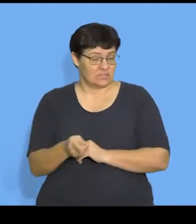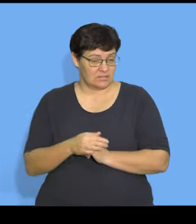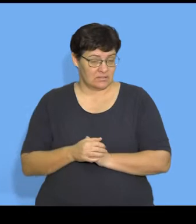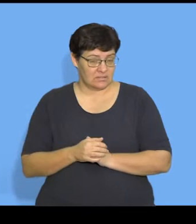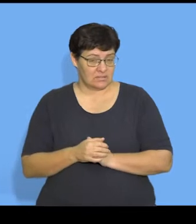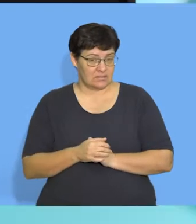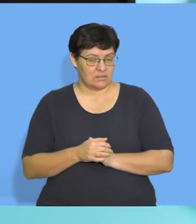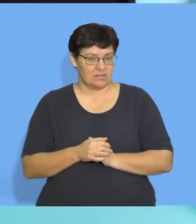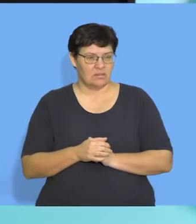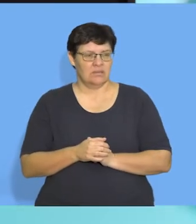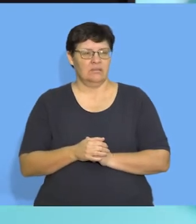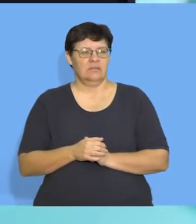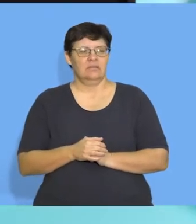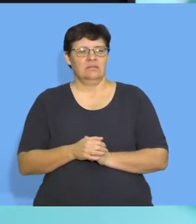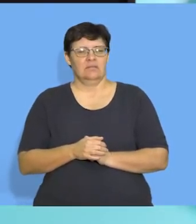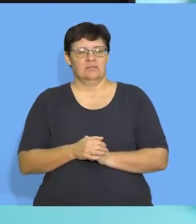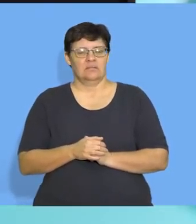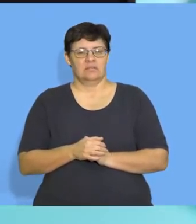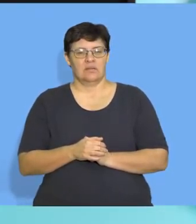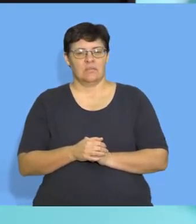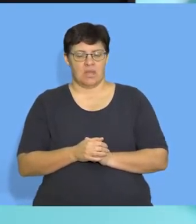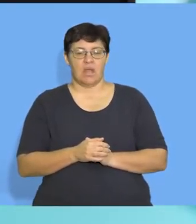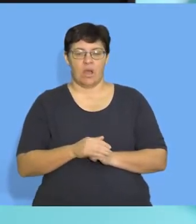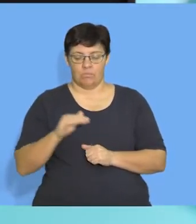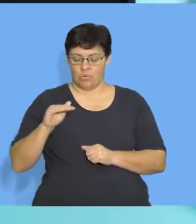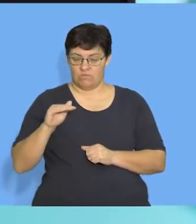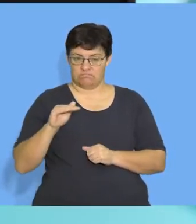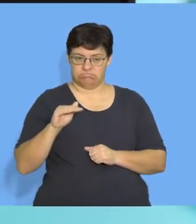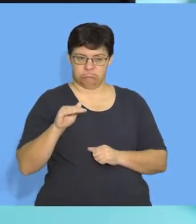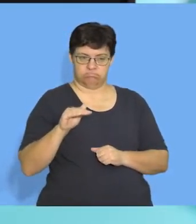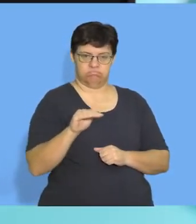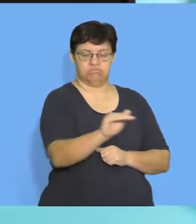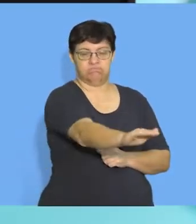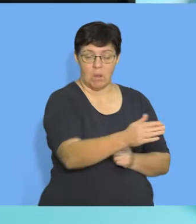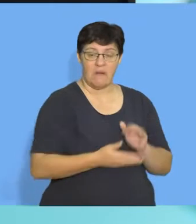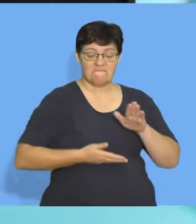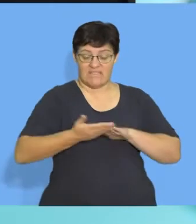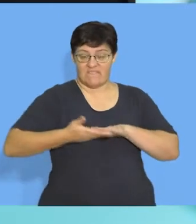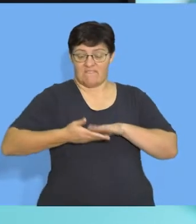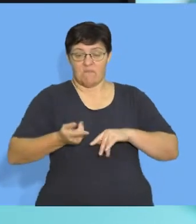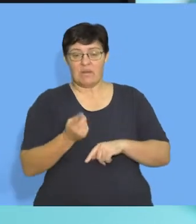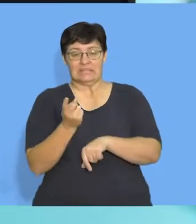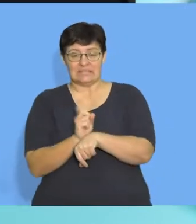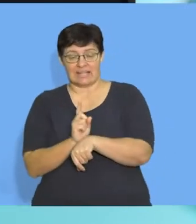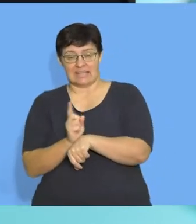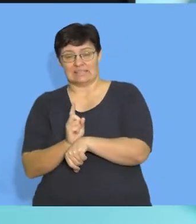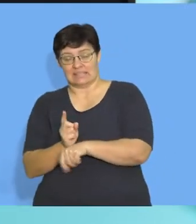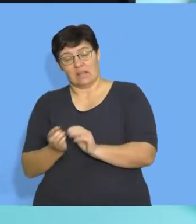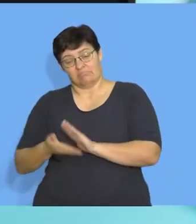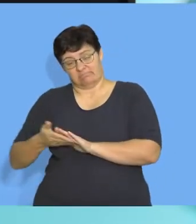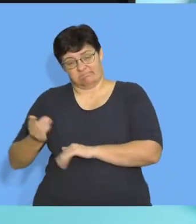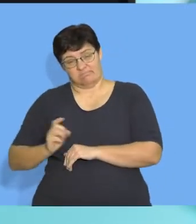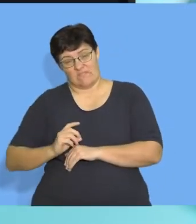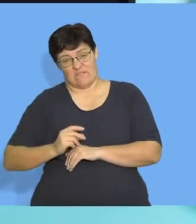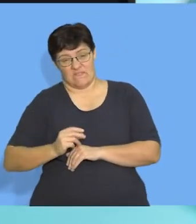acceleration is about how much faster an object is moving every second. We're going to define it all again in later episodes. We'll get